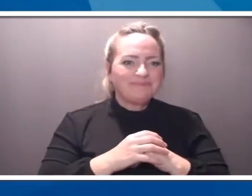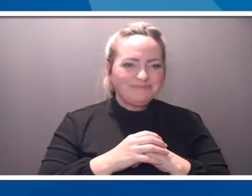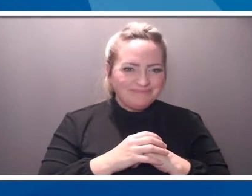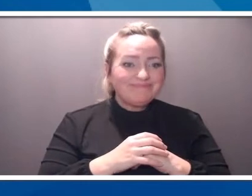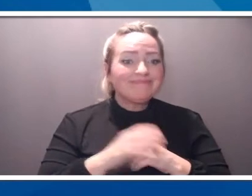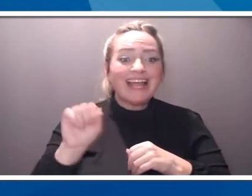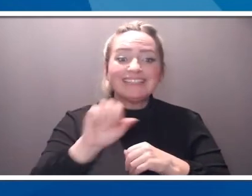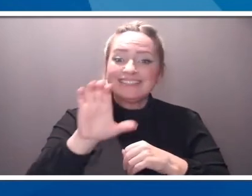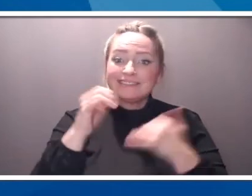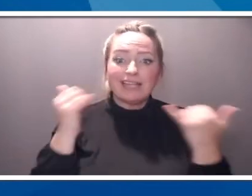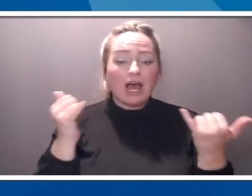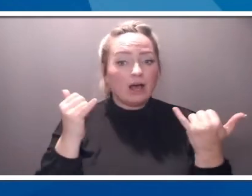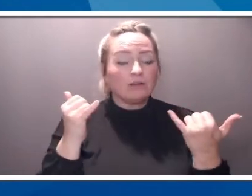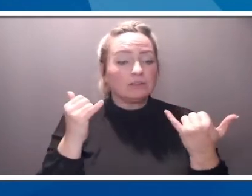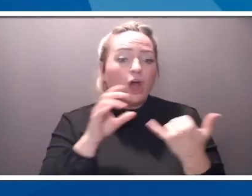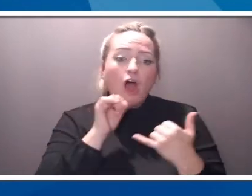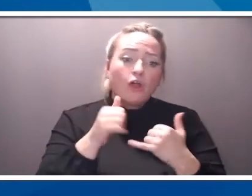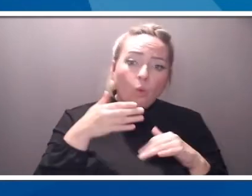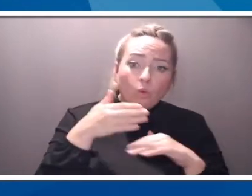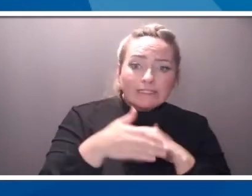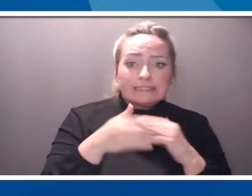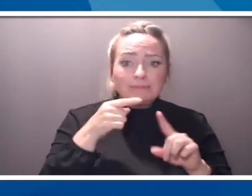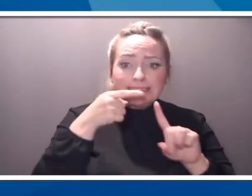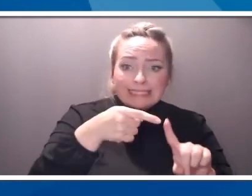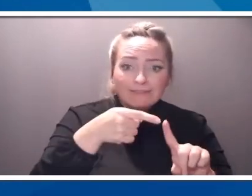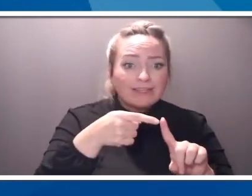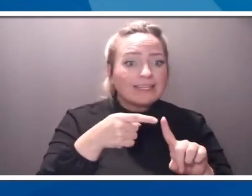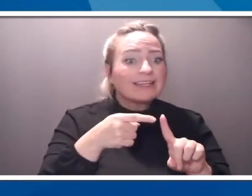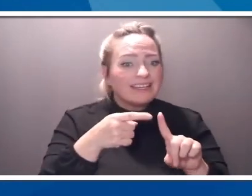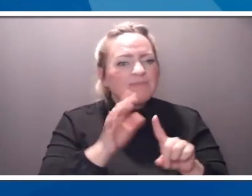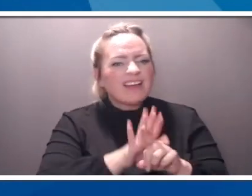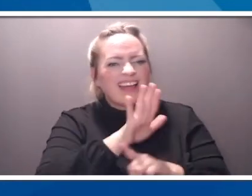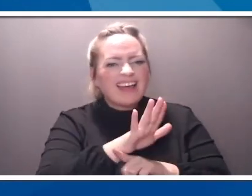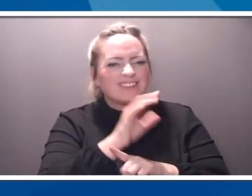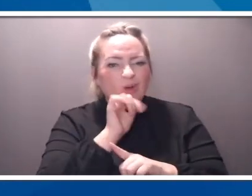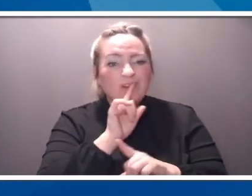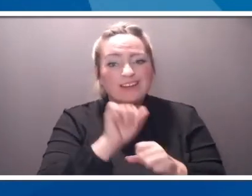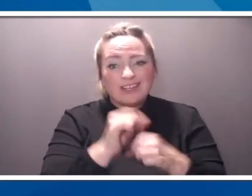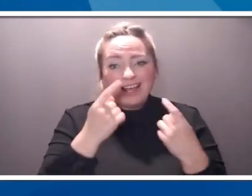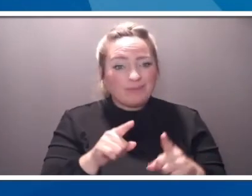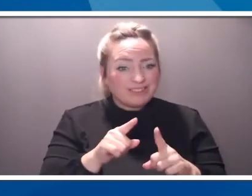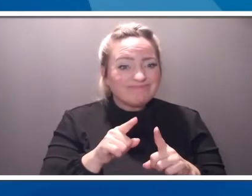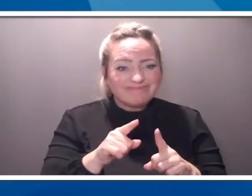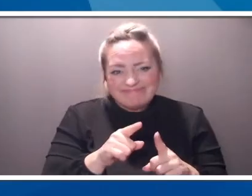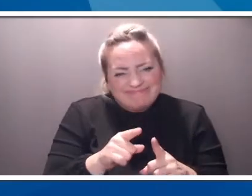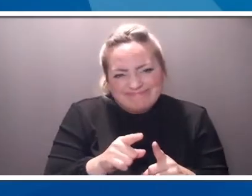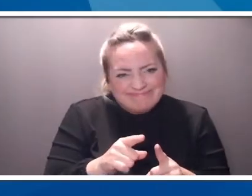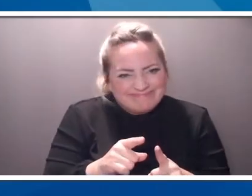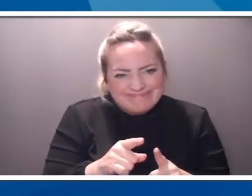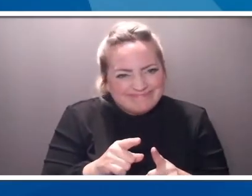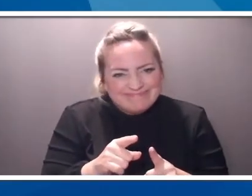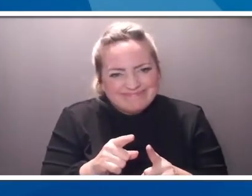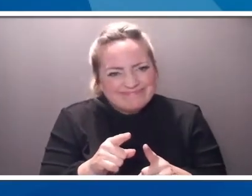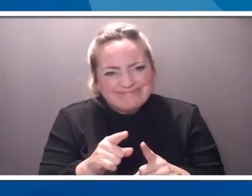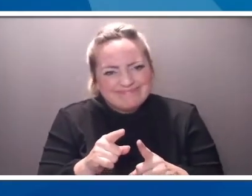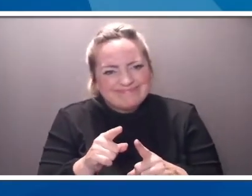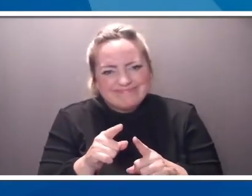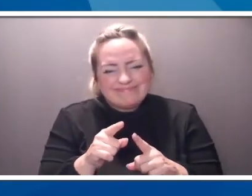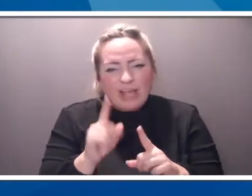is. You get SCs that are overly specific, and by that nature, don't actually end up